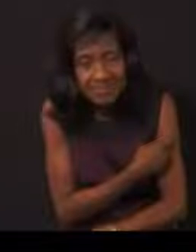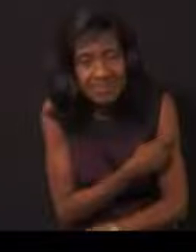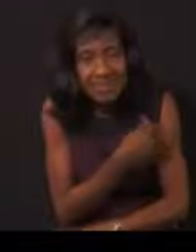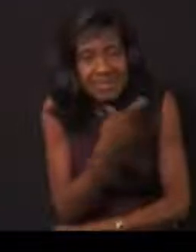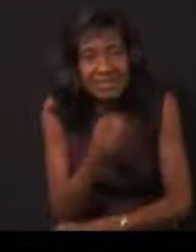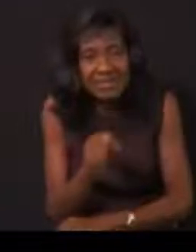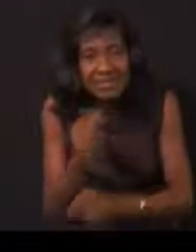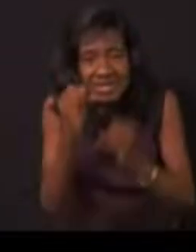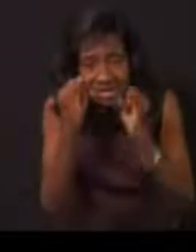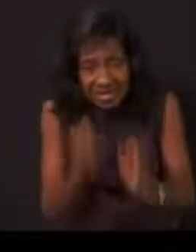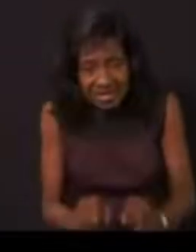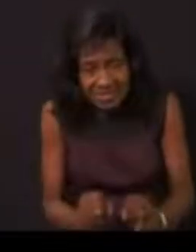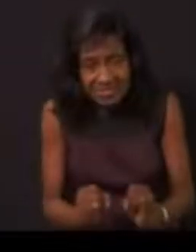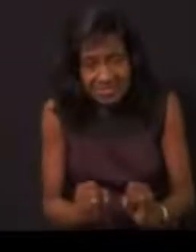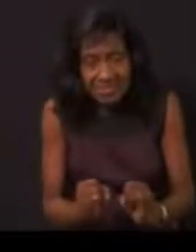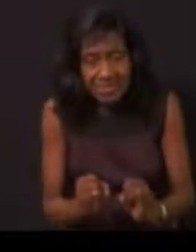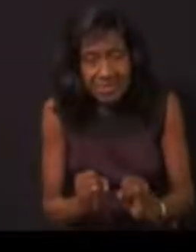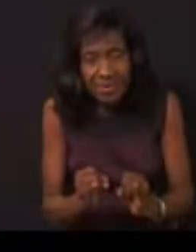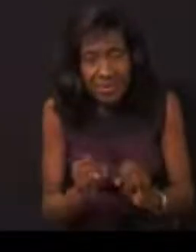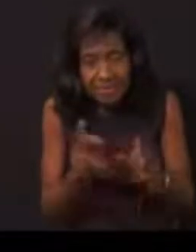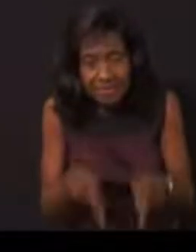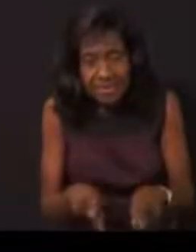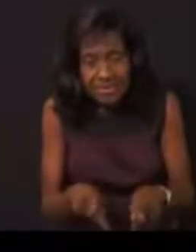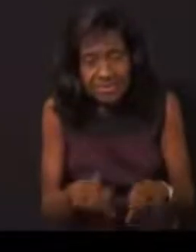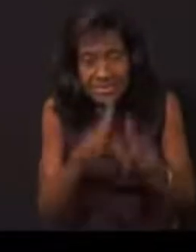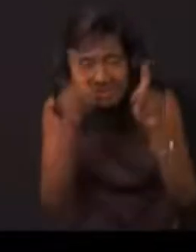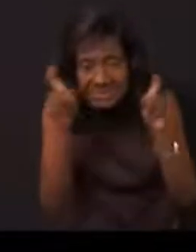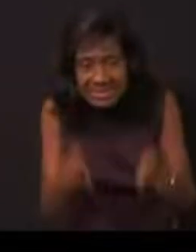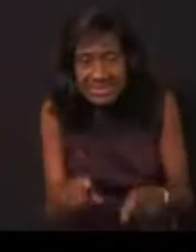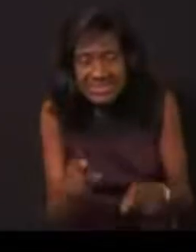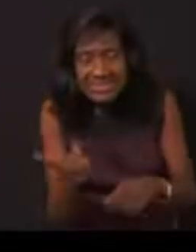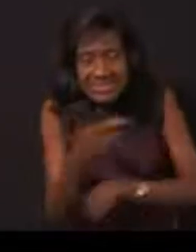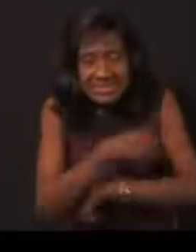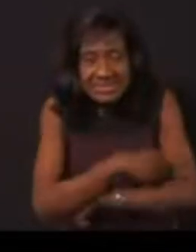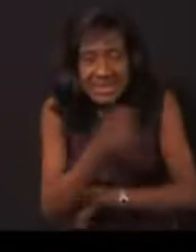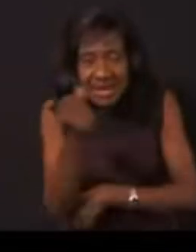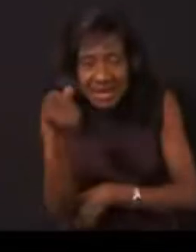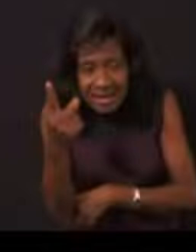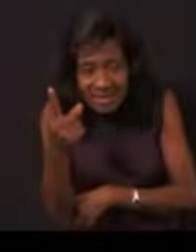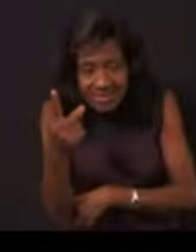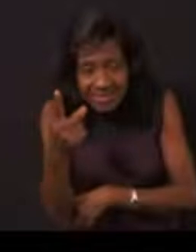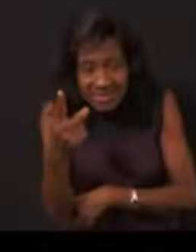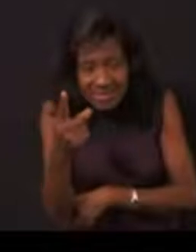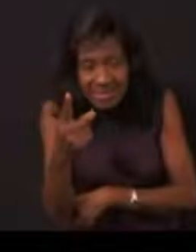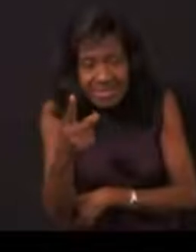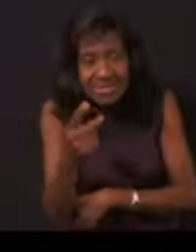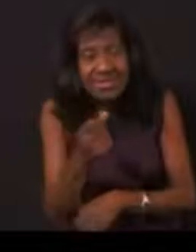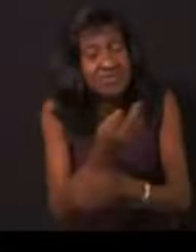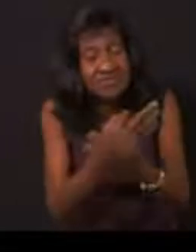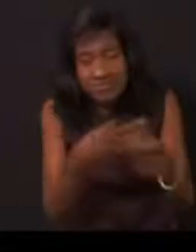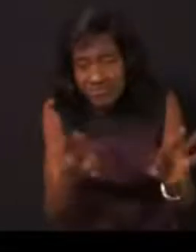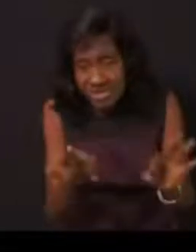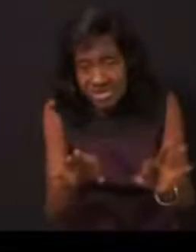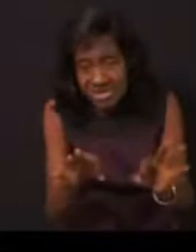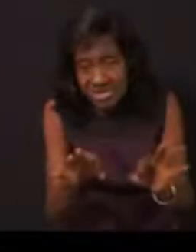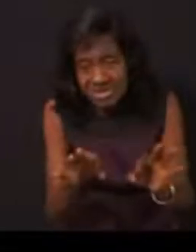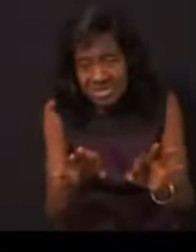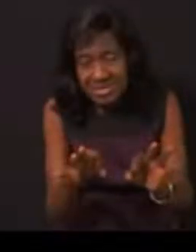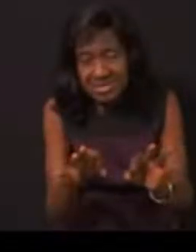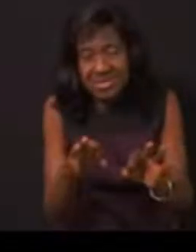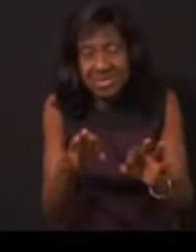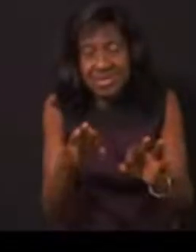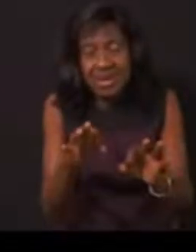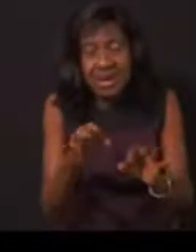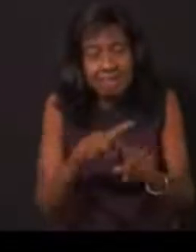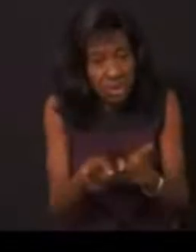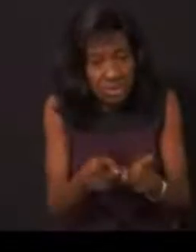The individual can test on day 11 and be released as long as they do not go back into